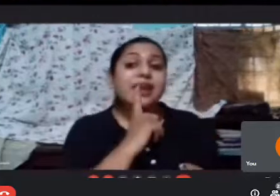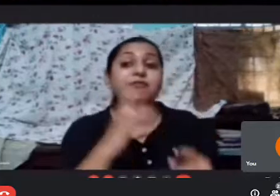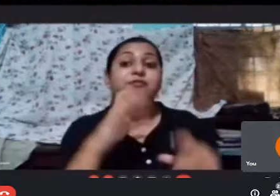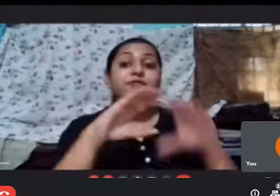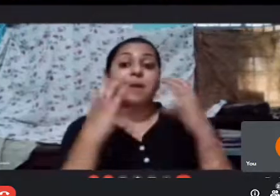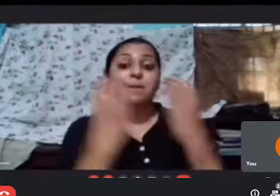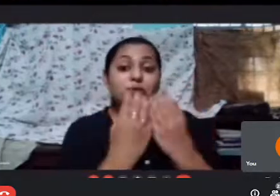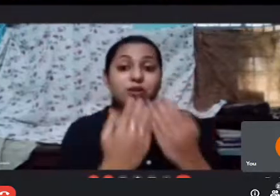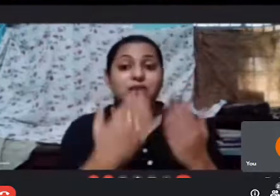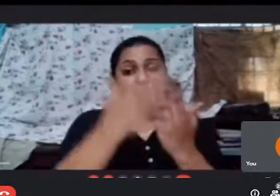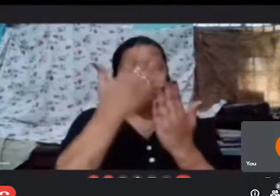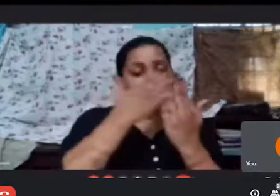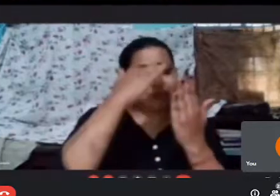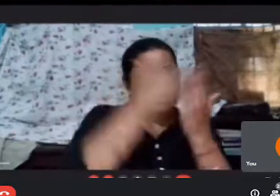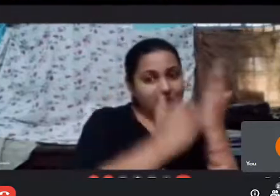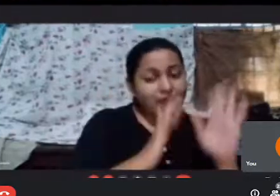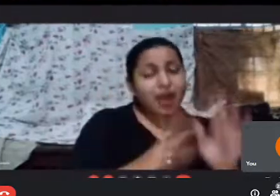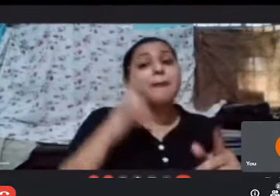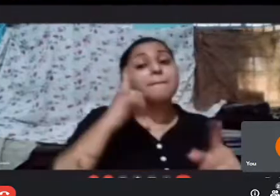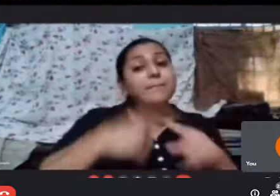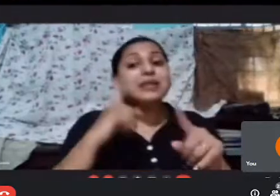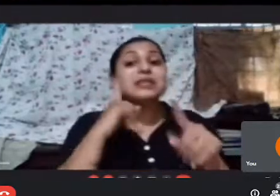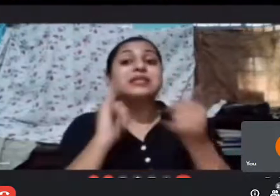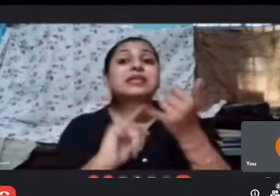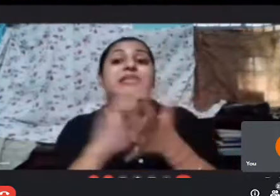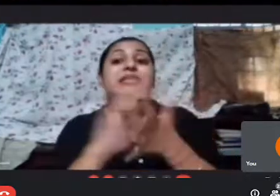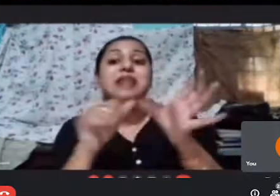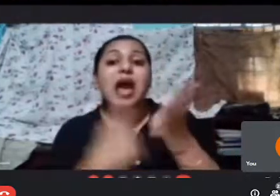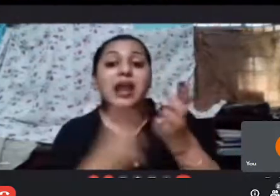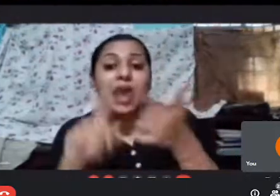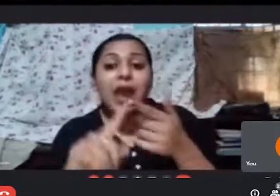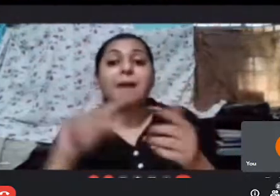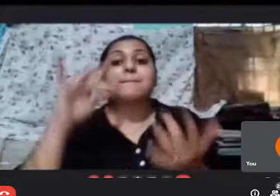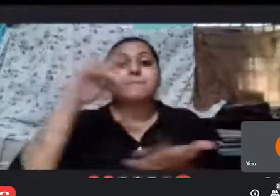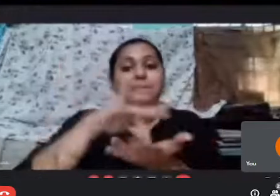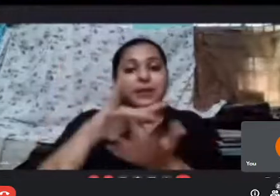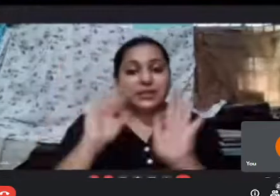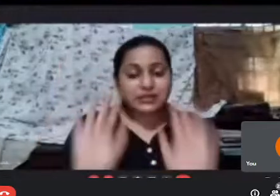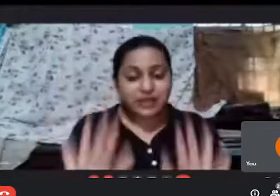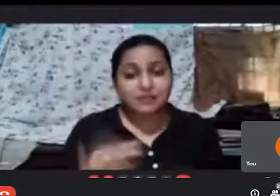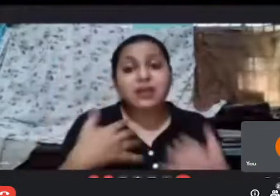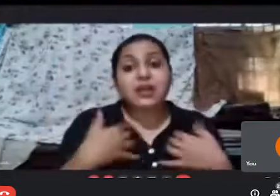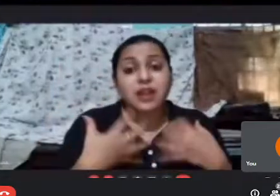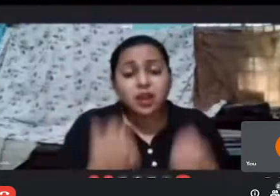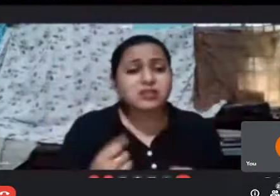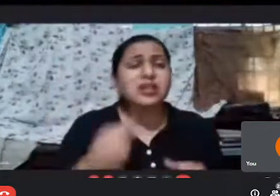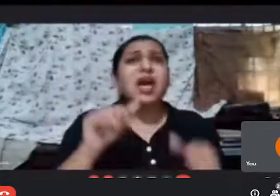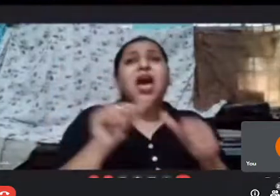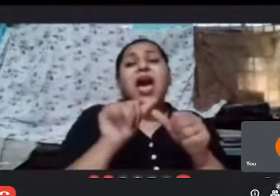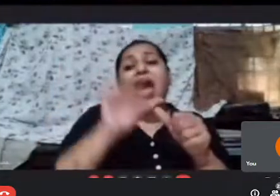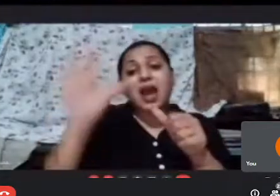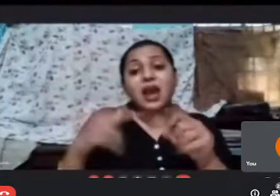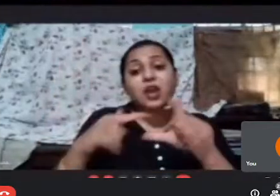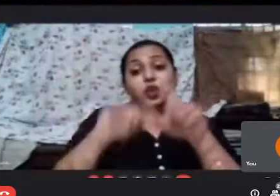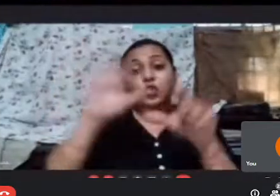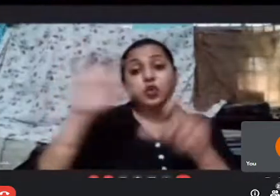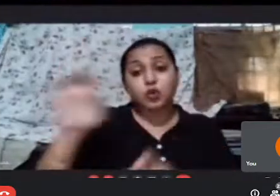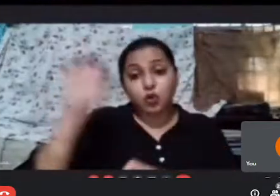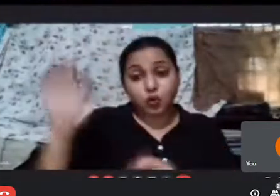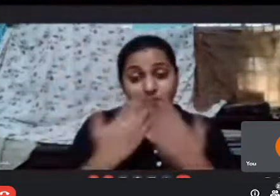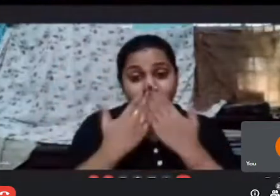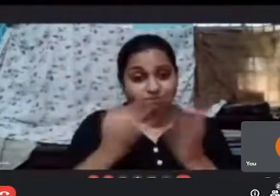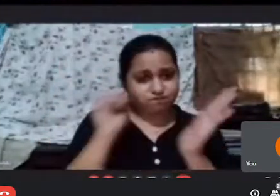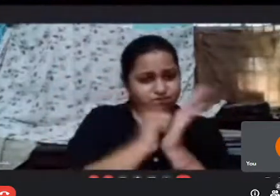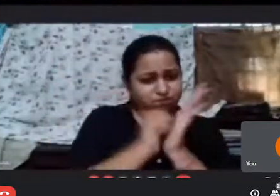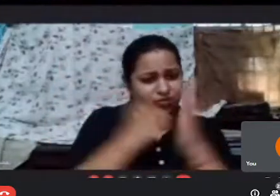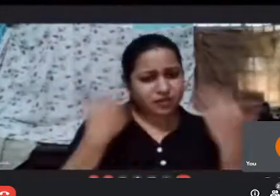Ishara Press. In 2014, she was elected to the Academia Europaea. In 2015, she was awarded an